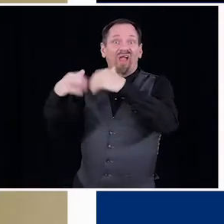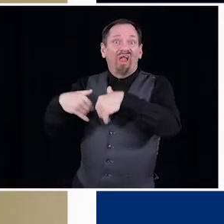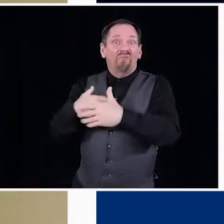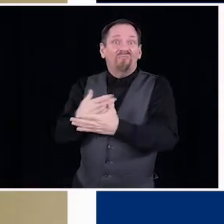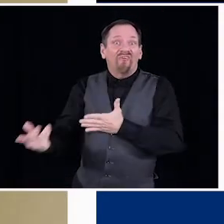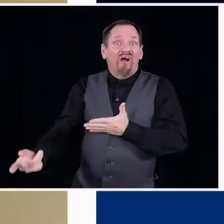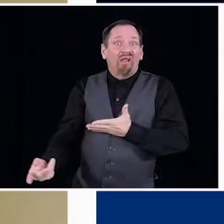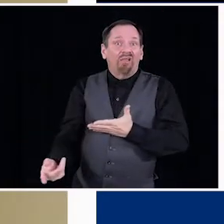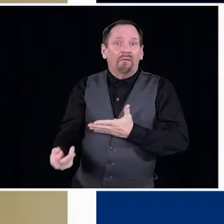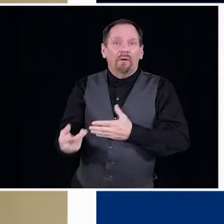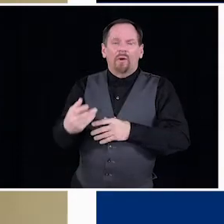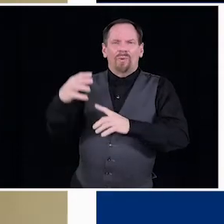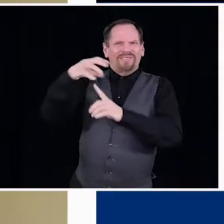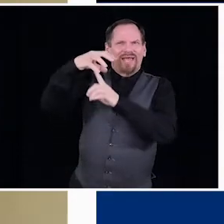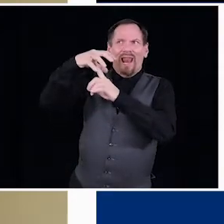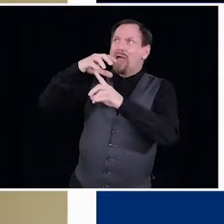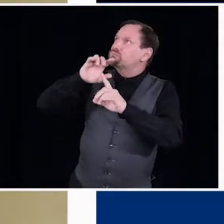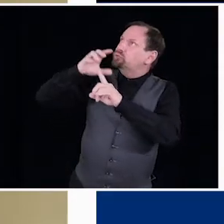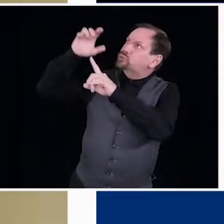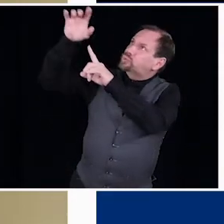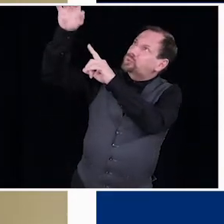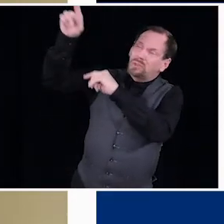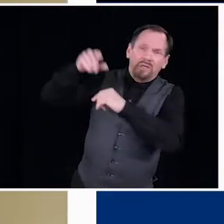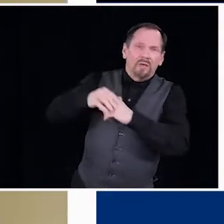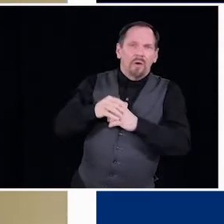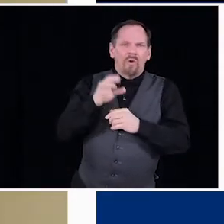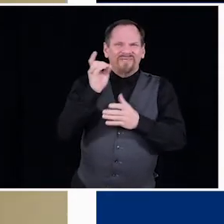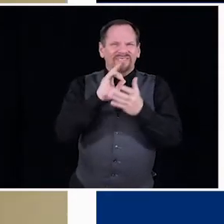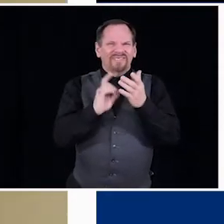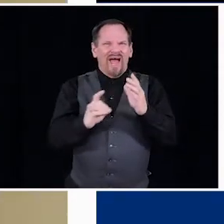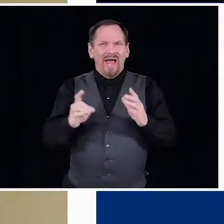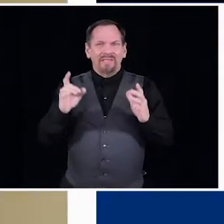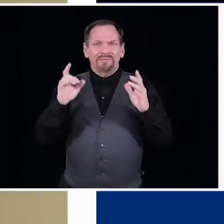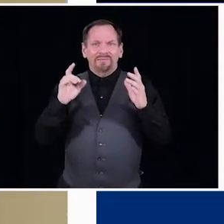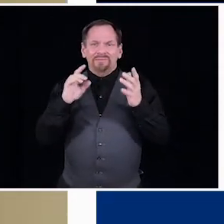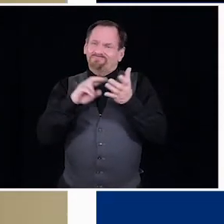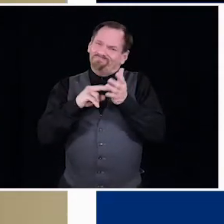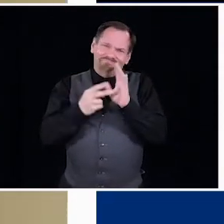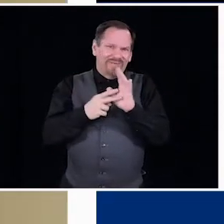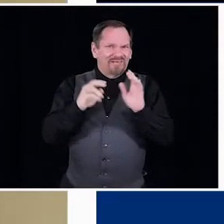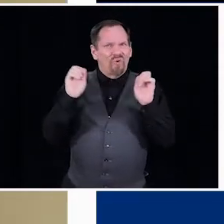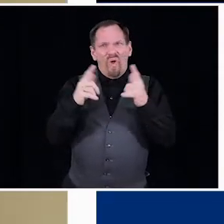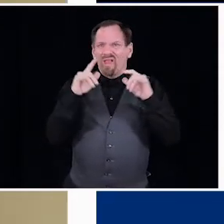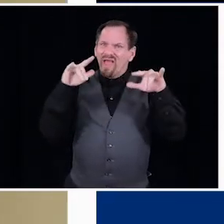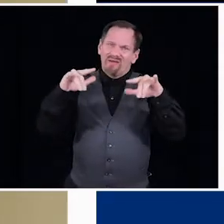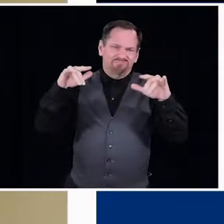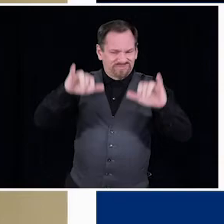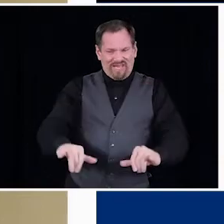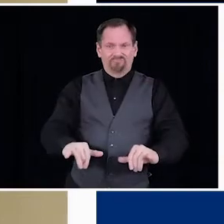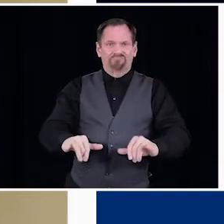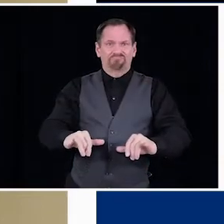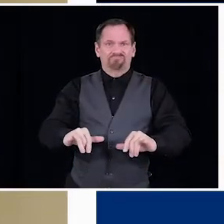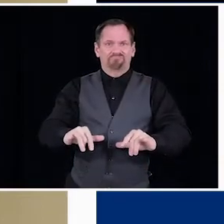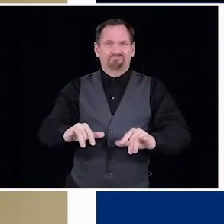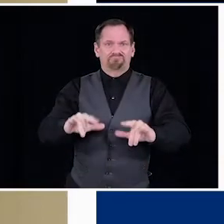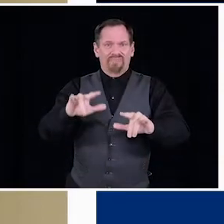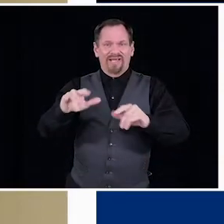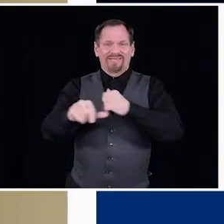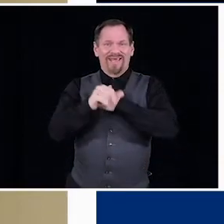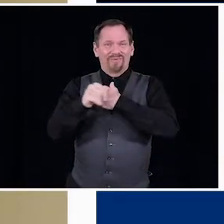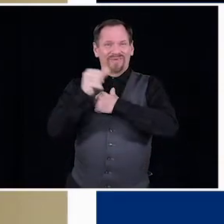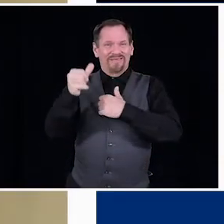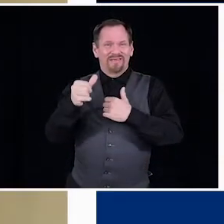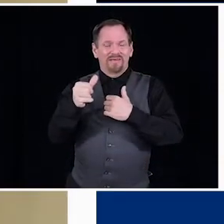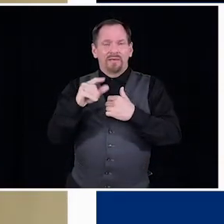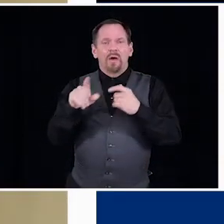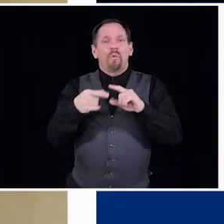a satellite launches safely into orbit, or when a design flaw grounds a fleet of aircraft. When a new technology platform